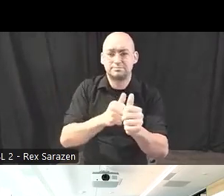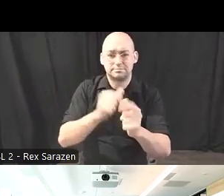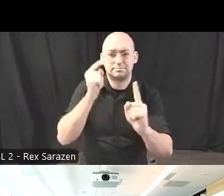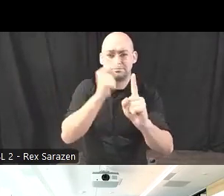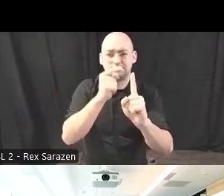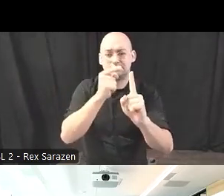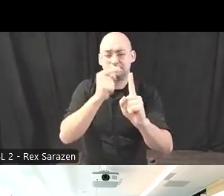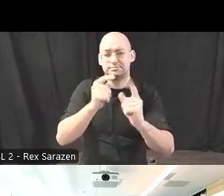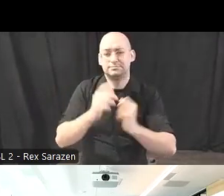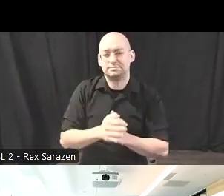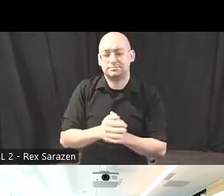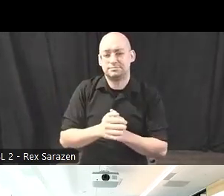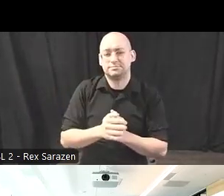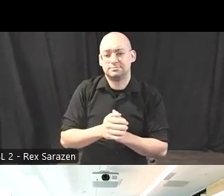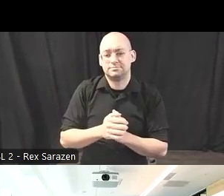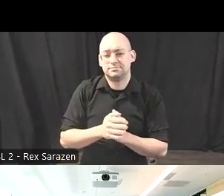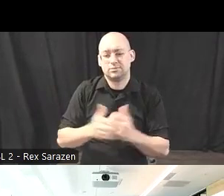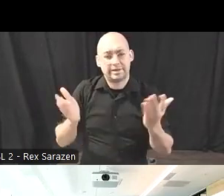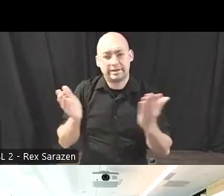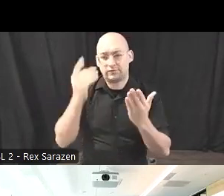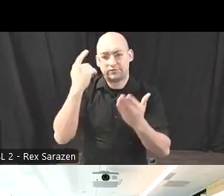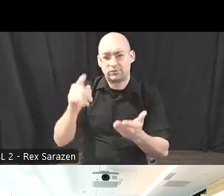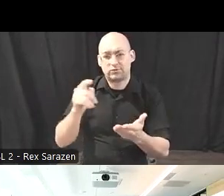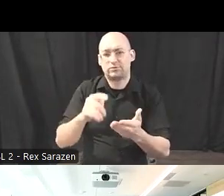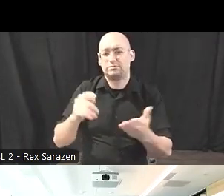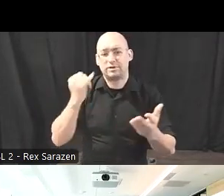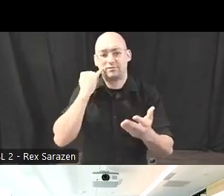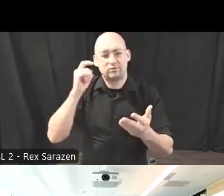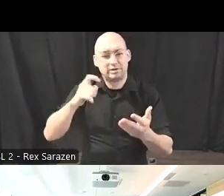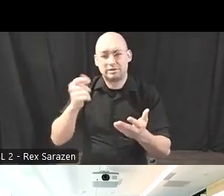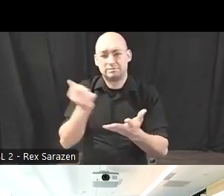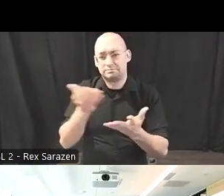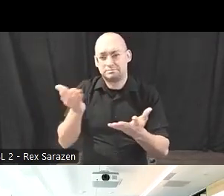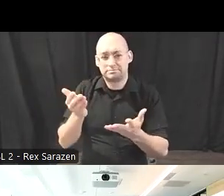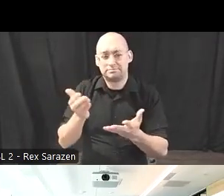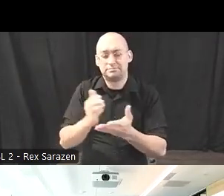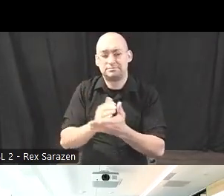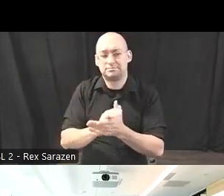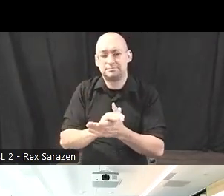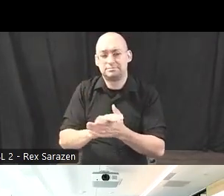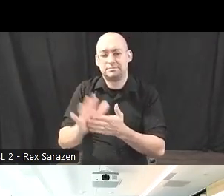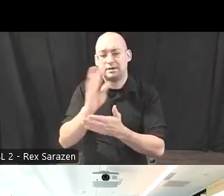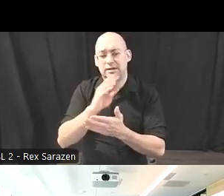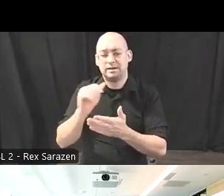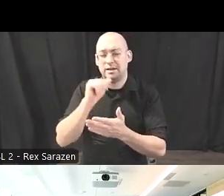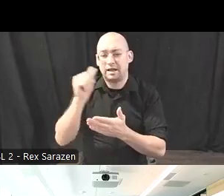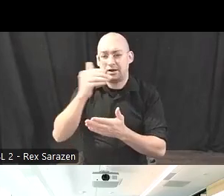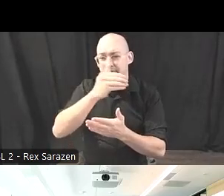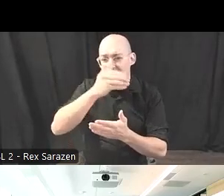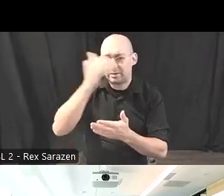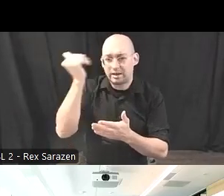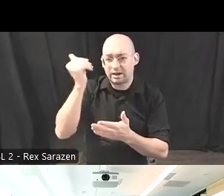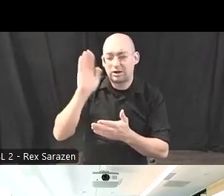at this time, and we're here for you as you lead the Health and Human Services Agency, and not to forget